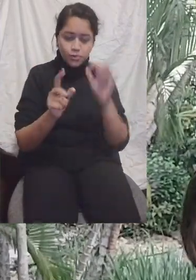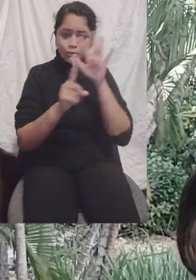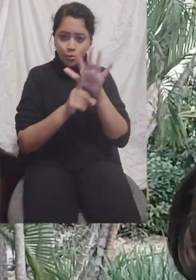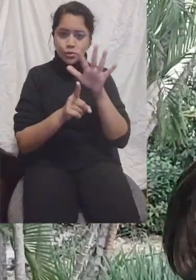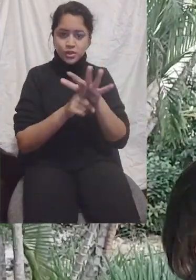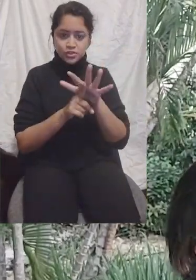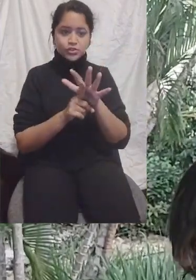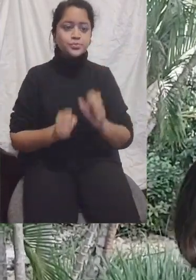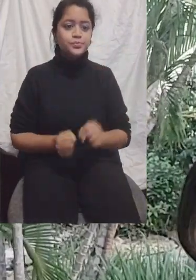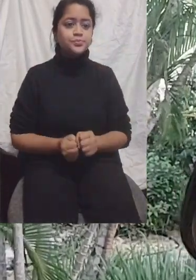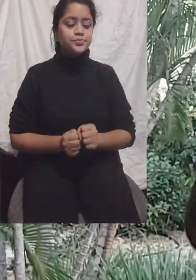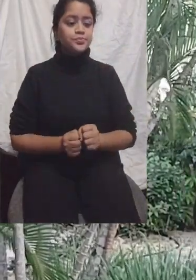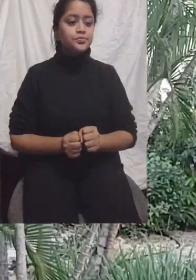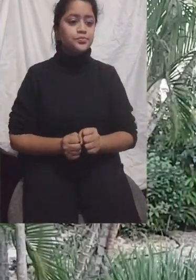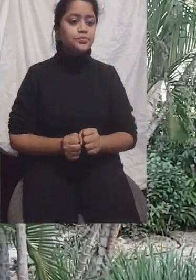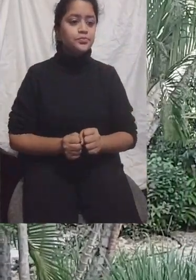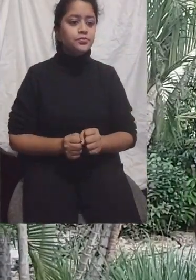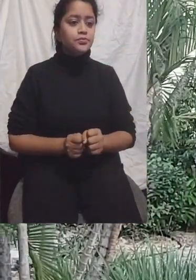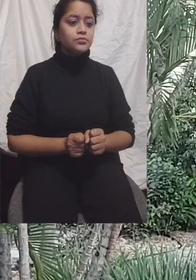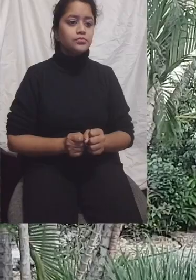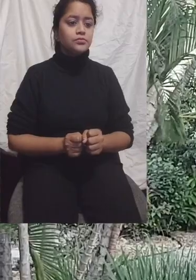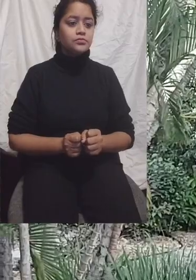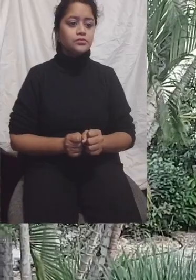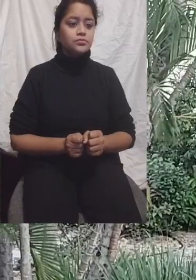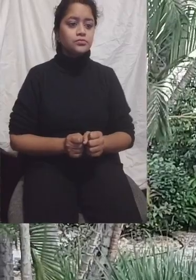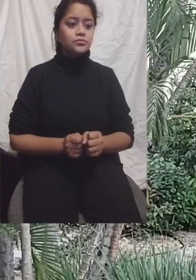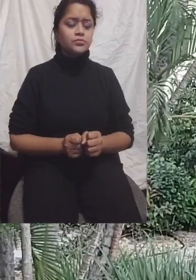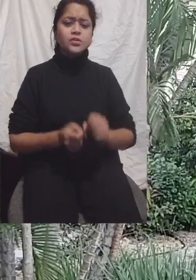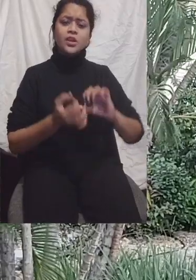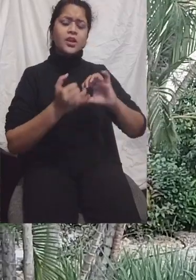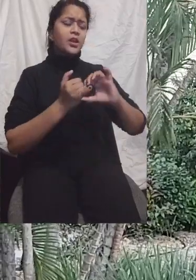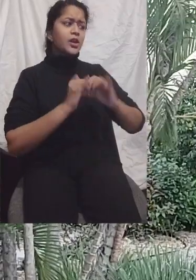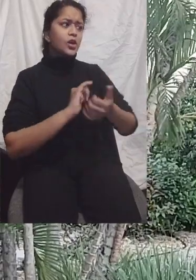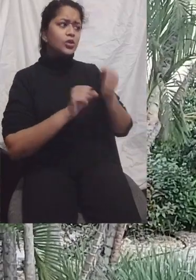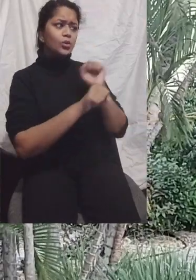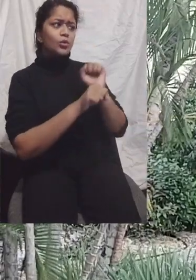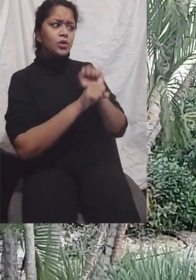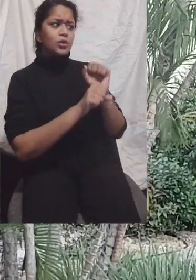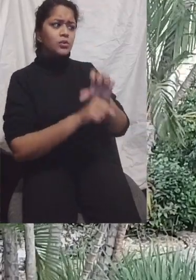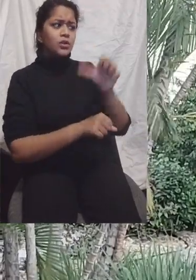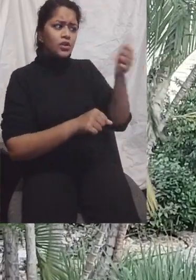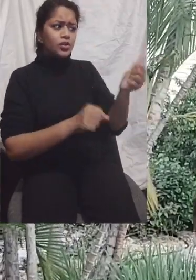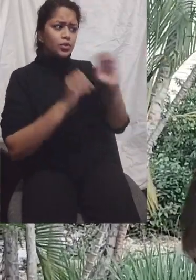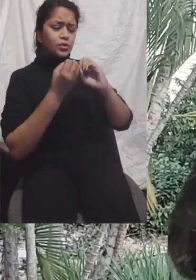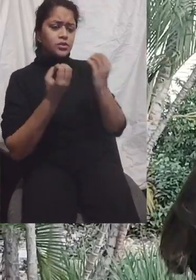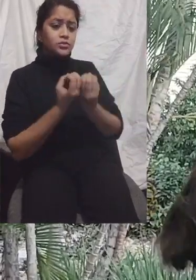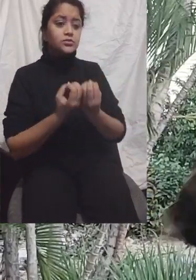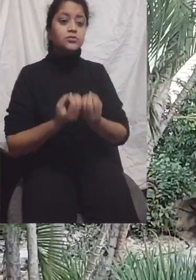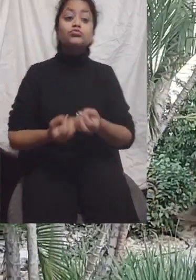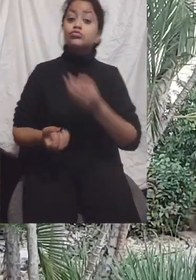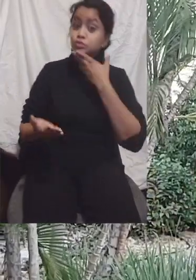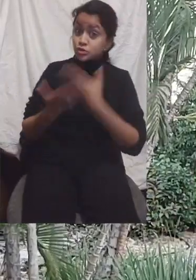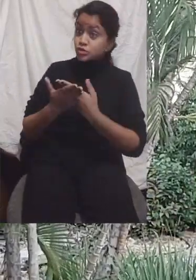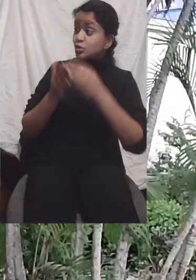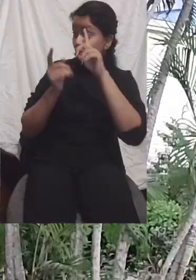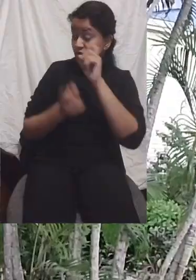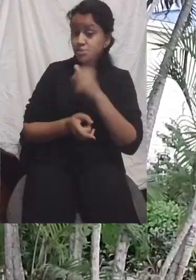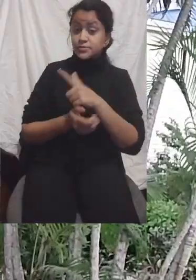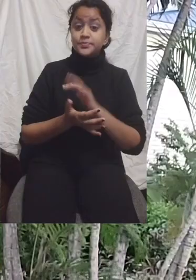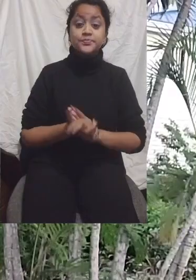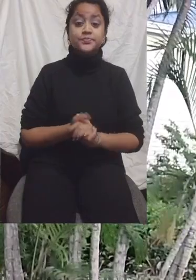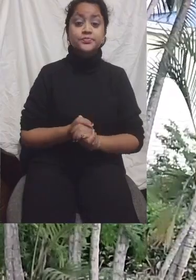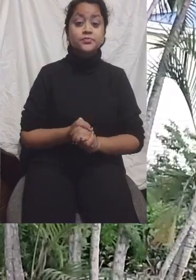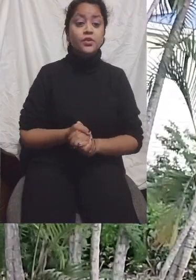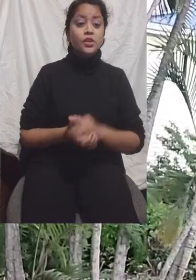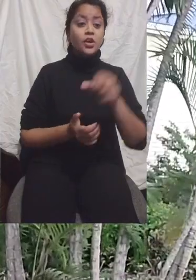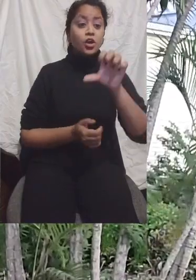fixed, so it would stop then unwanted litters of puppies coming into the shelter. So that's how we came about. So how do